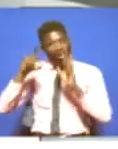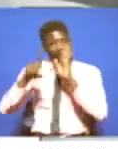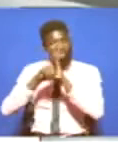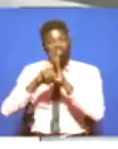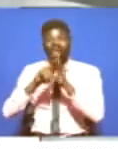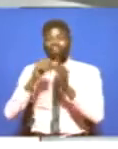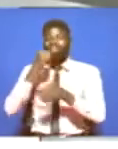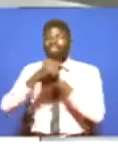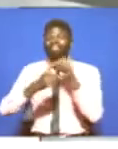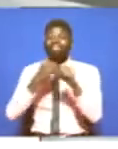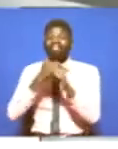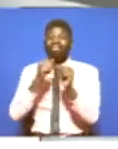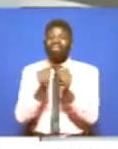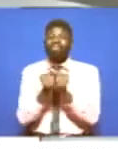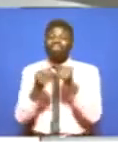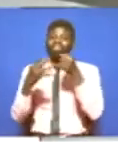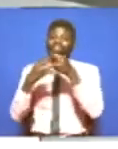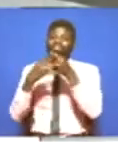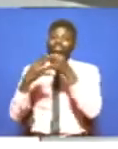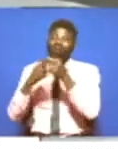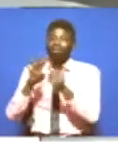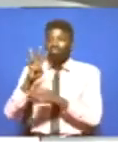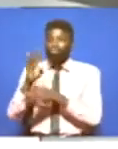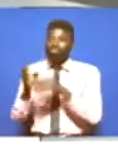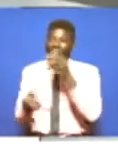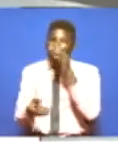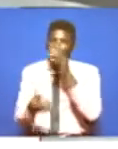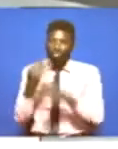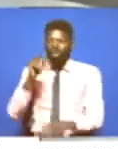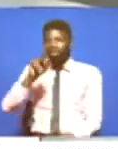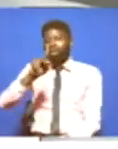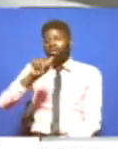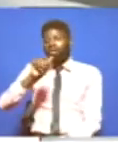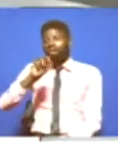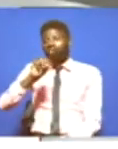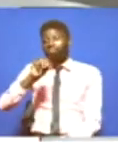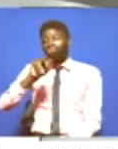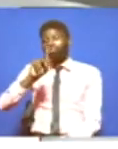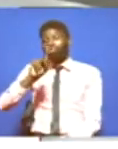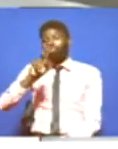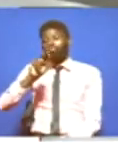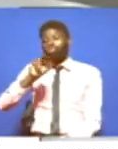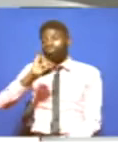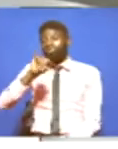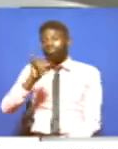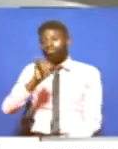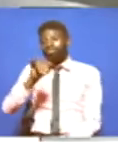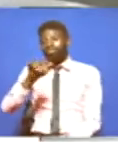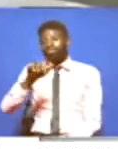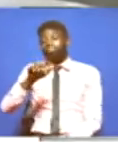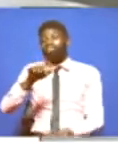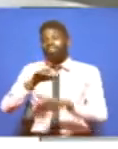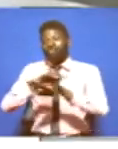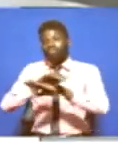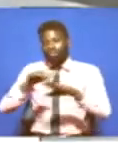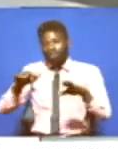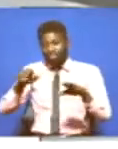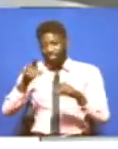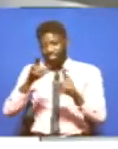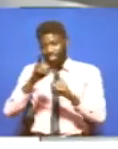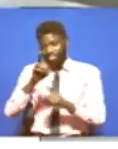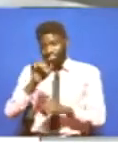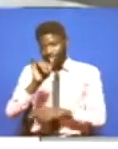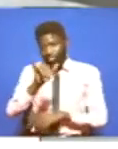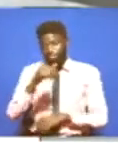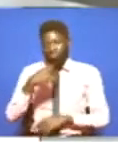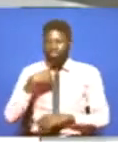1994, and it was launched in Kamukonji grounds on that date of July. And I was there. And